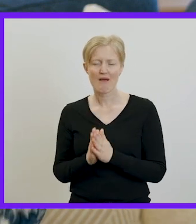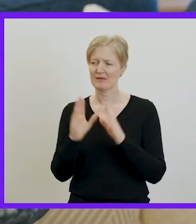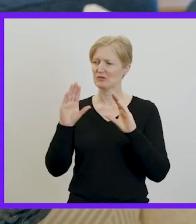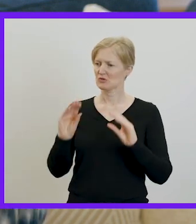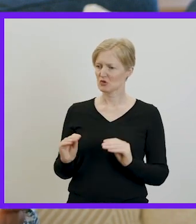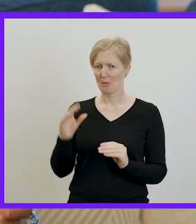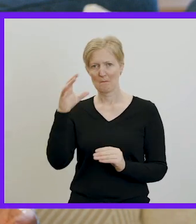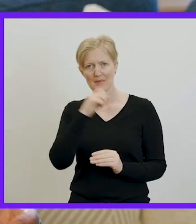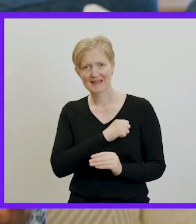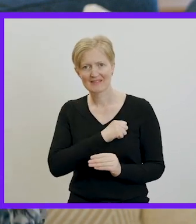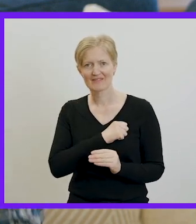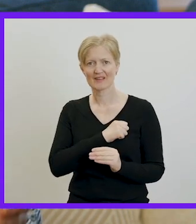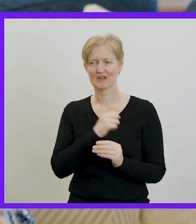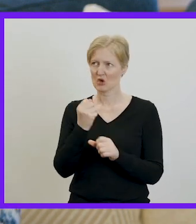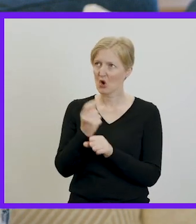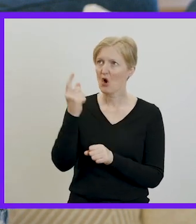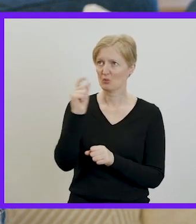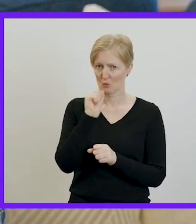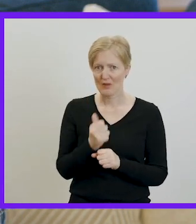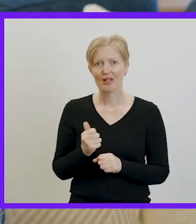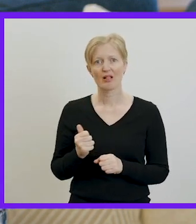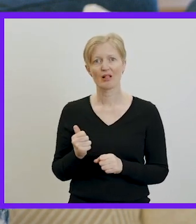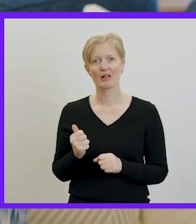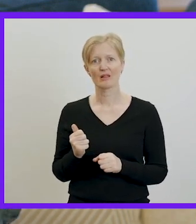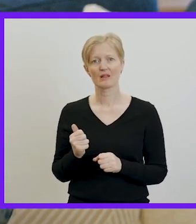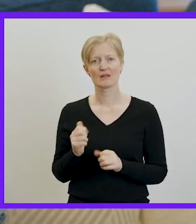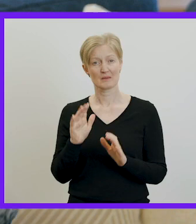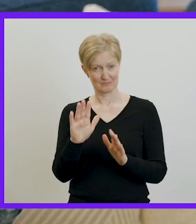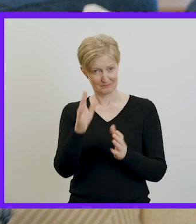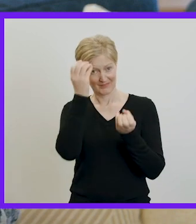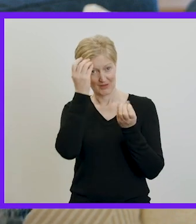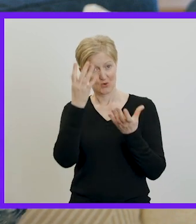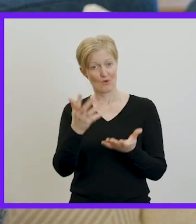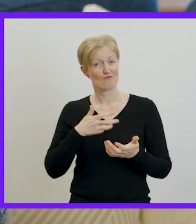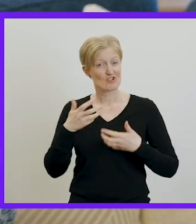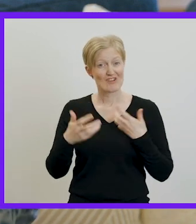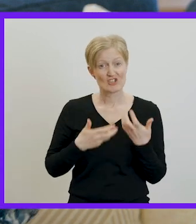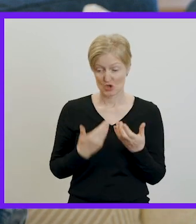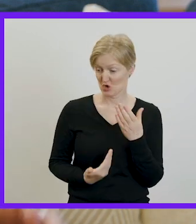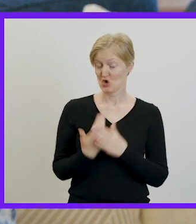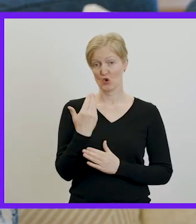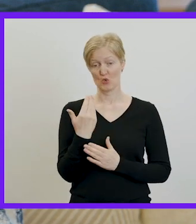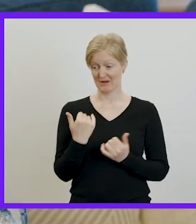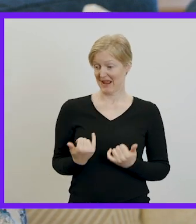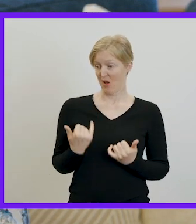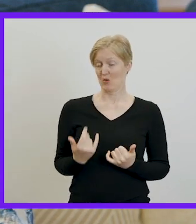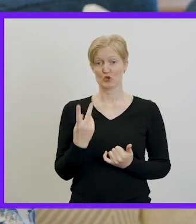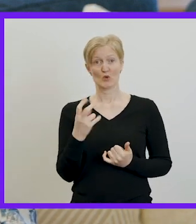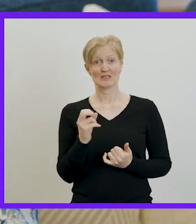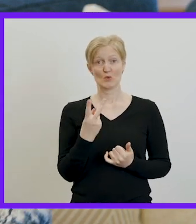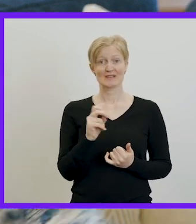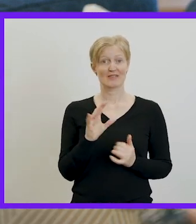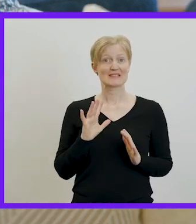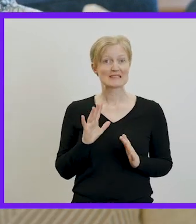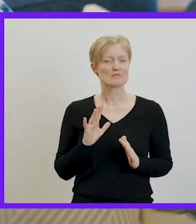the Bible, we stop believing that God's going to act. But I want to tell you, frustrations and trials are not a new thing in history.